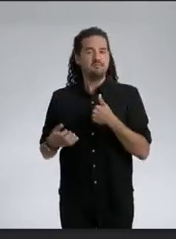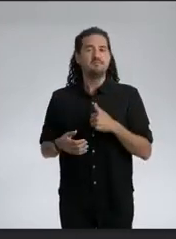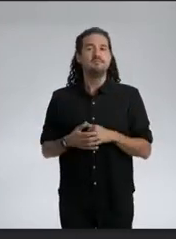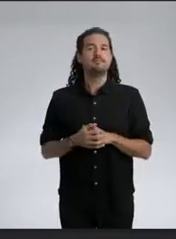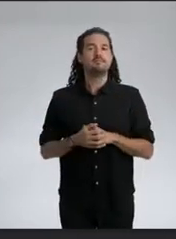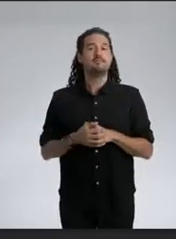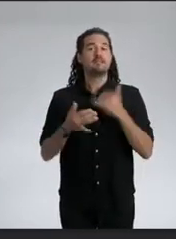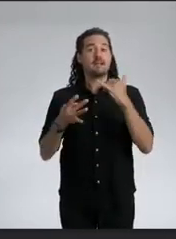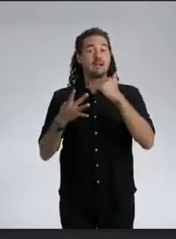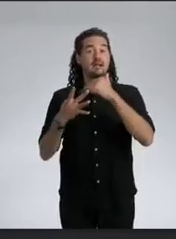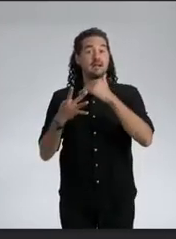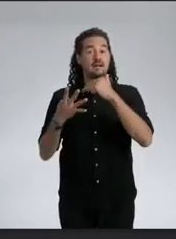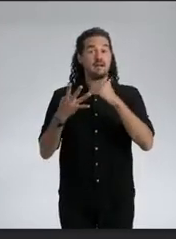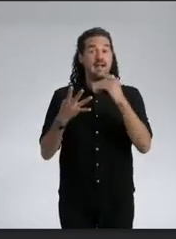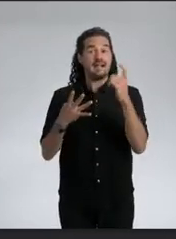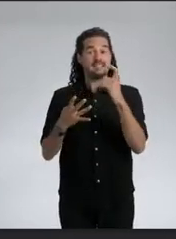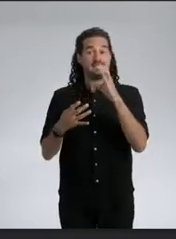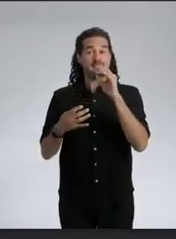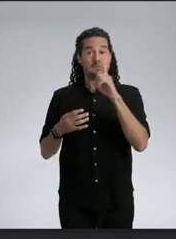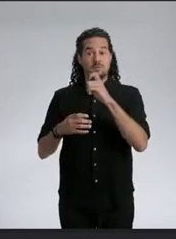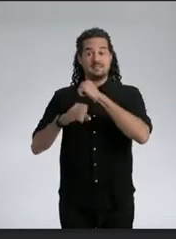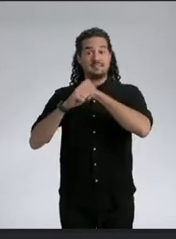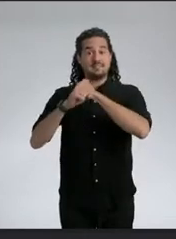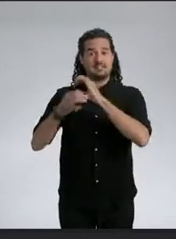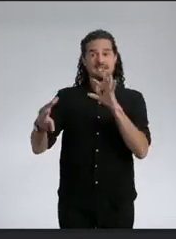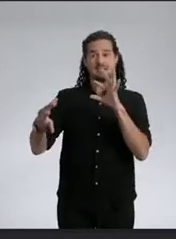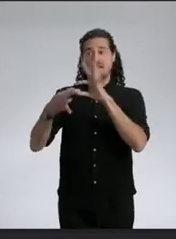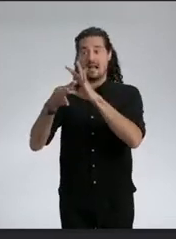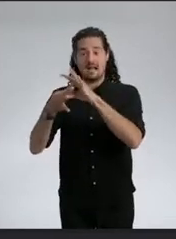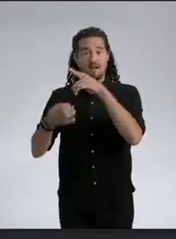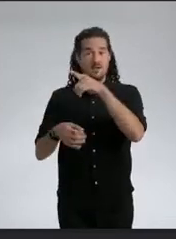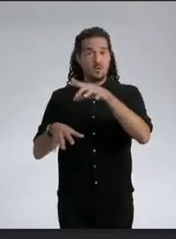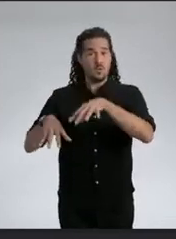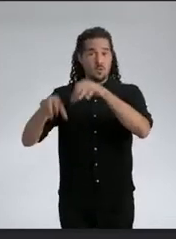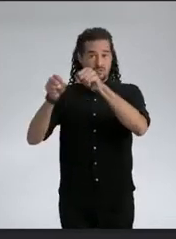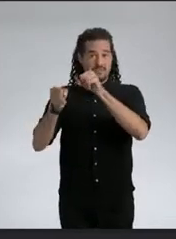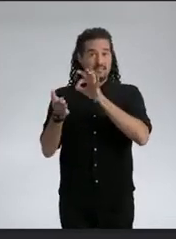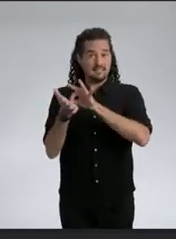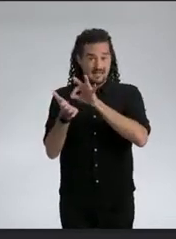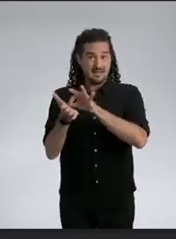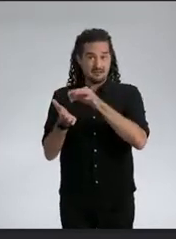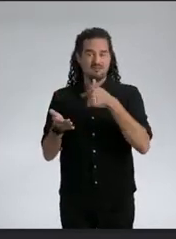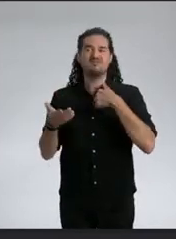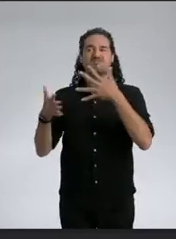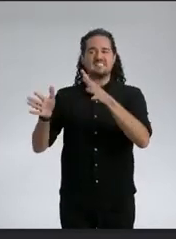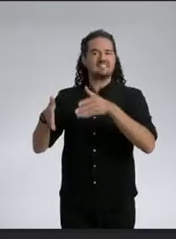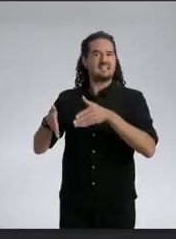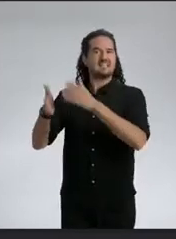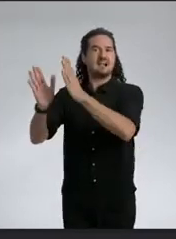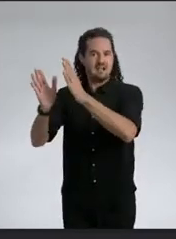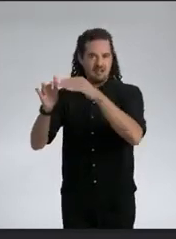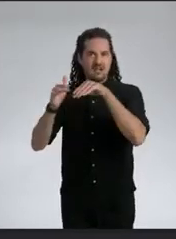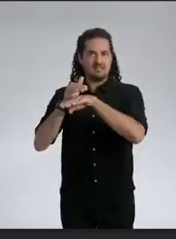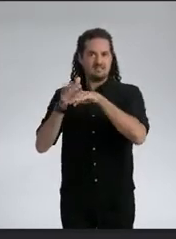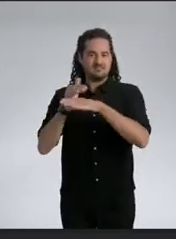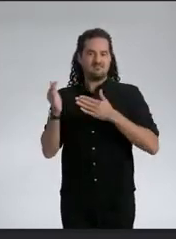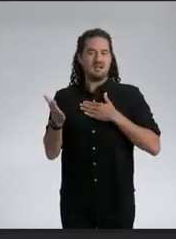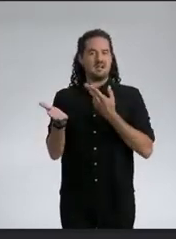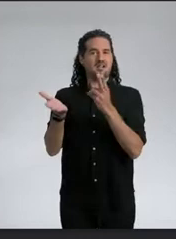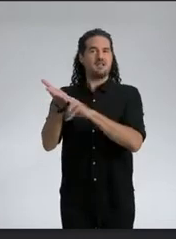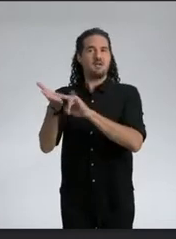Cloud will securely connect to the hosted account for my source code. I've already granted access using my credentials, so I can just move